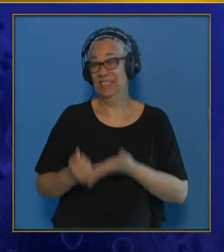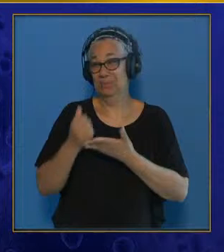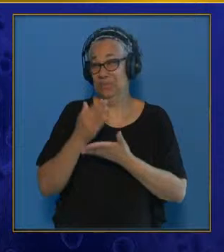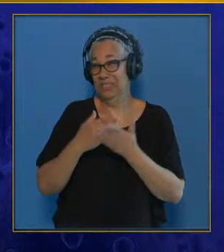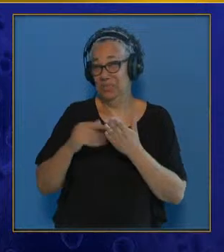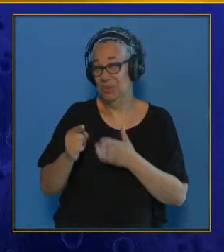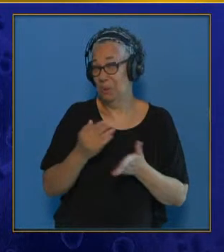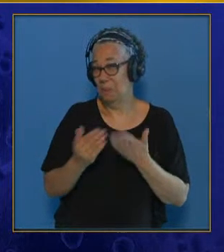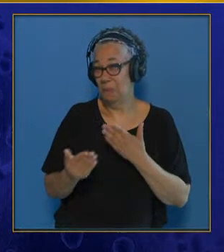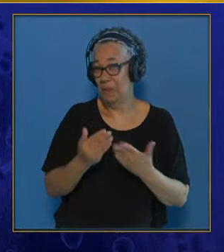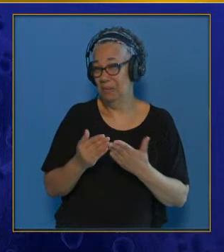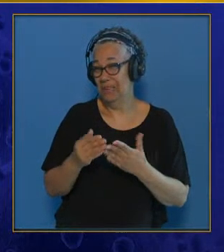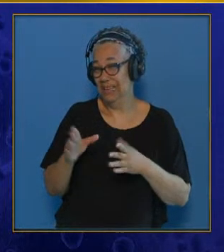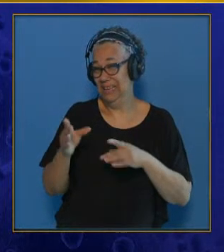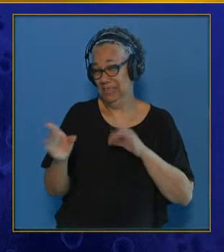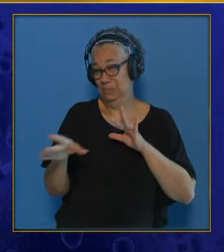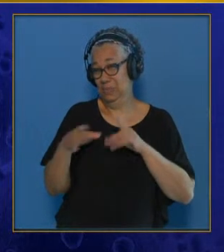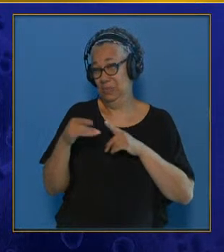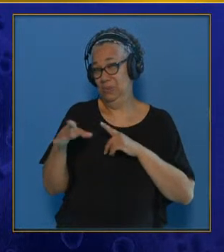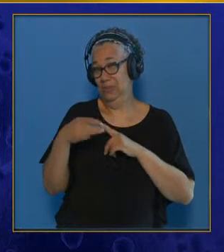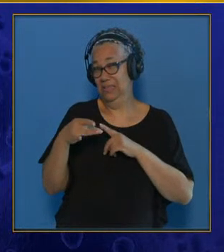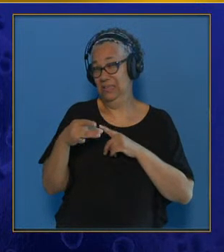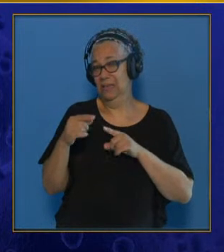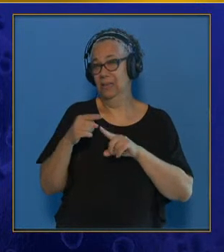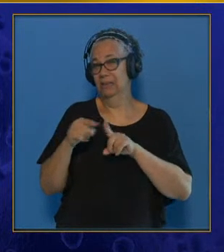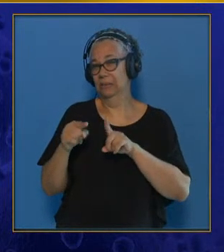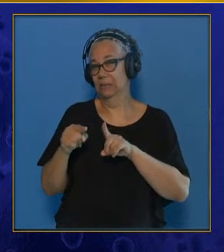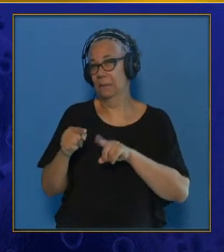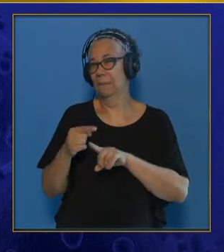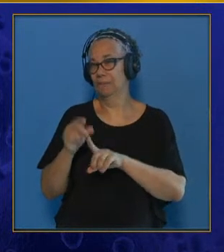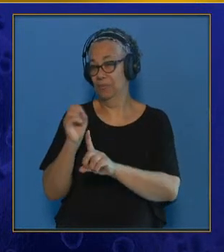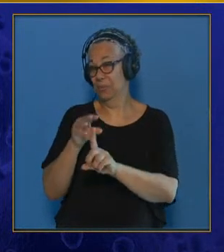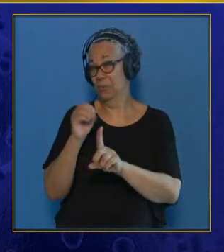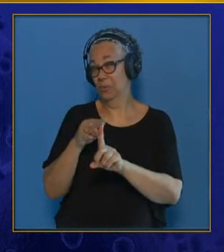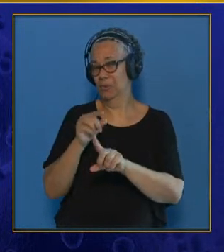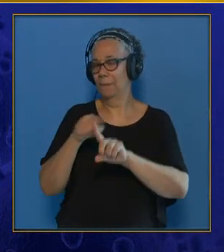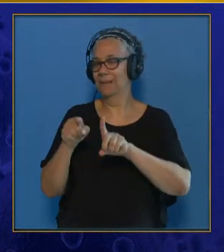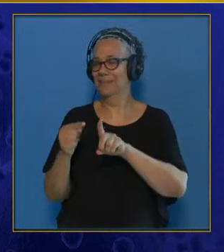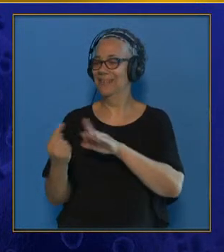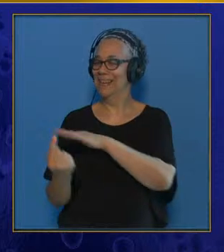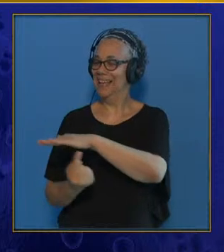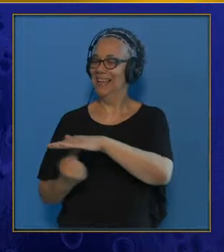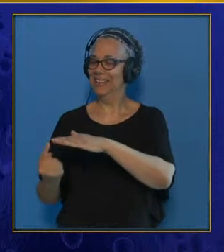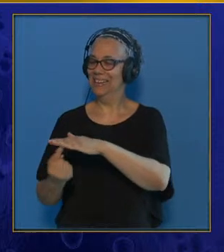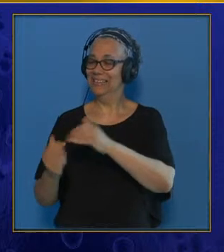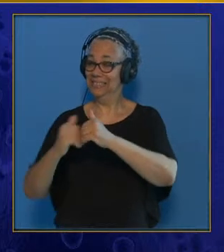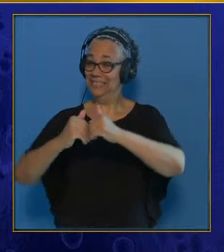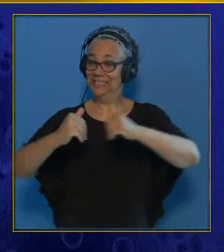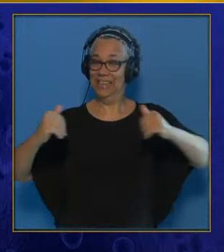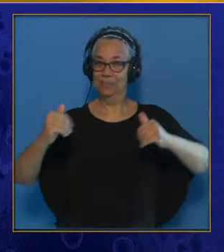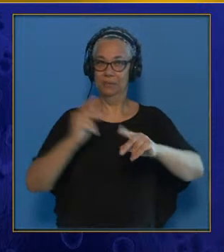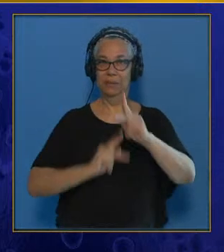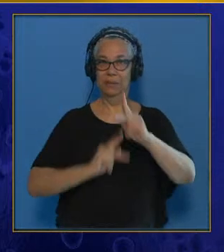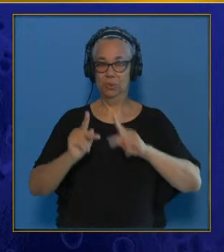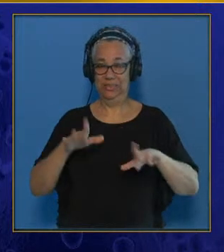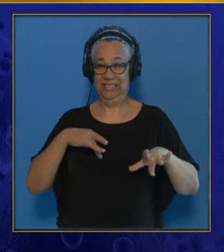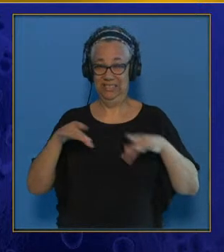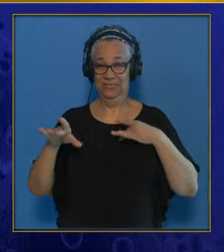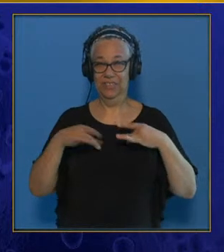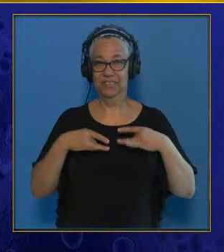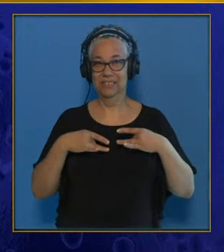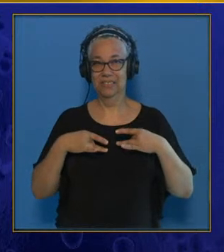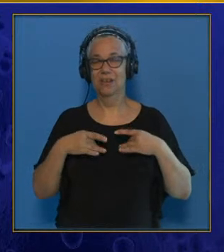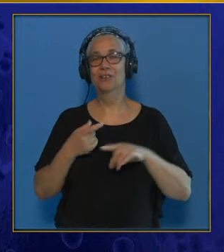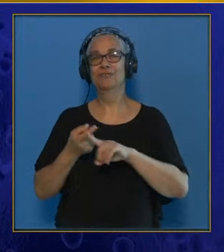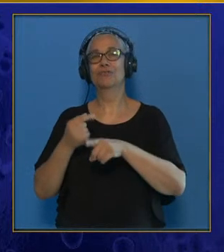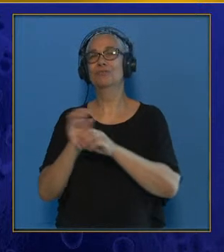virus away from others, whilst isolation separates people who are infected with the virus away from other persons who have not